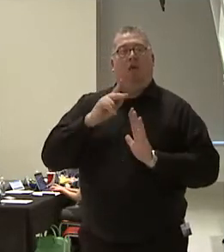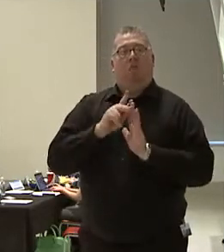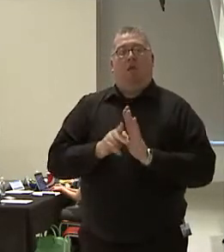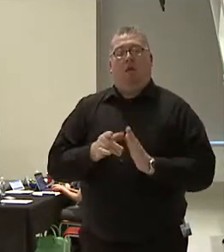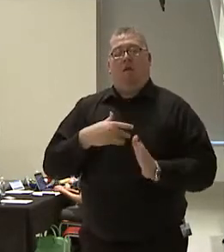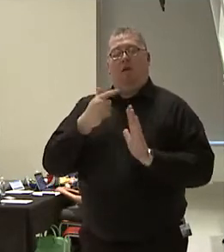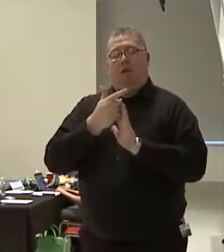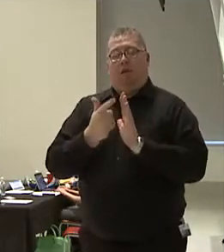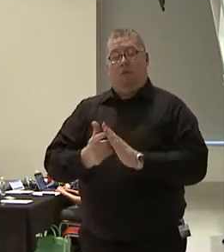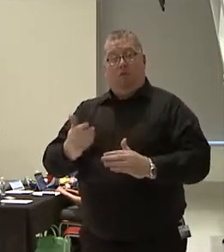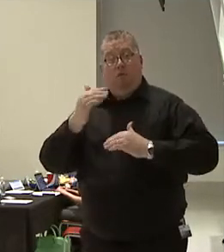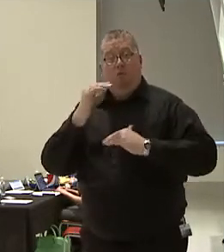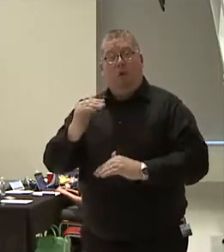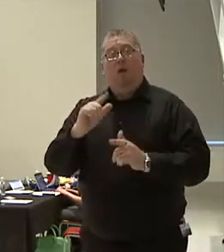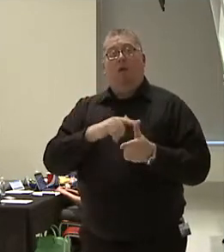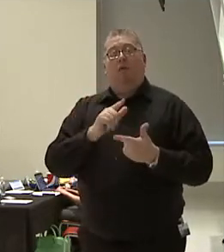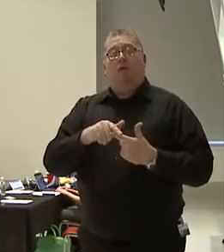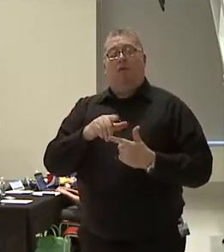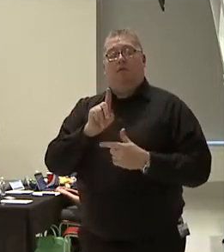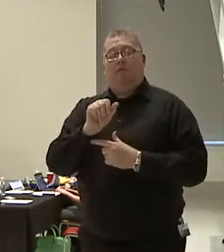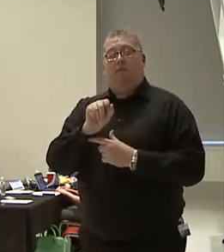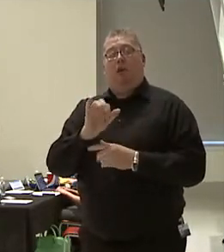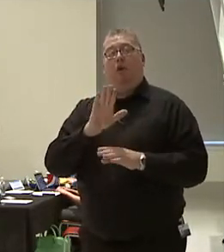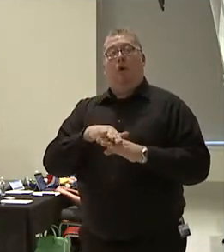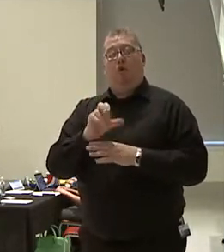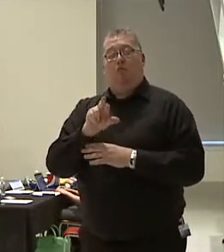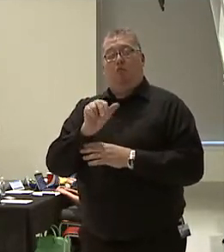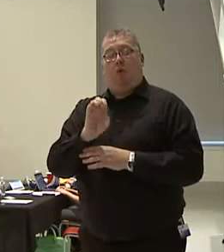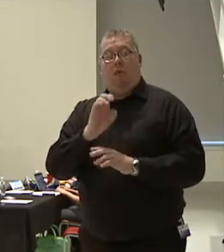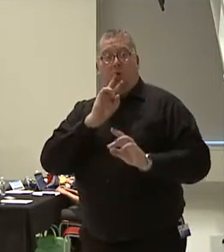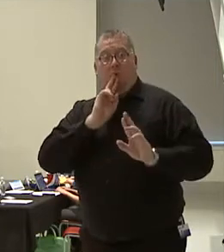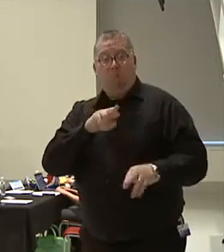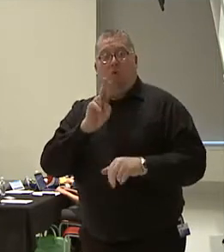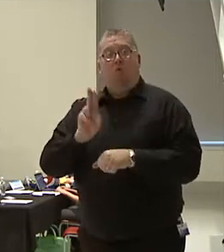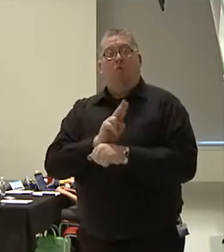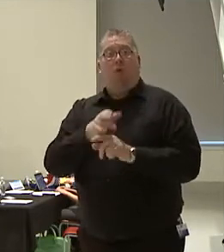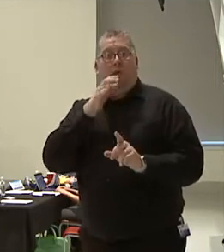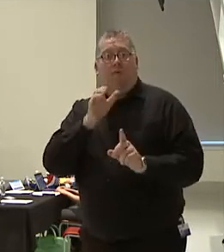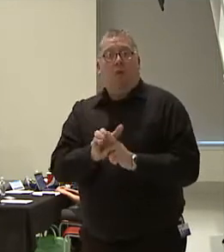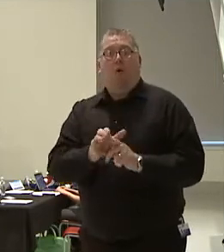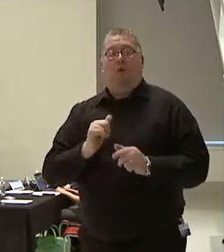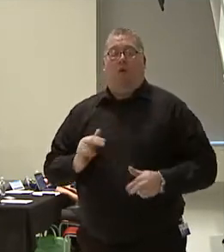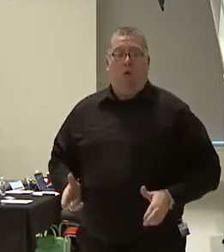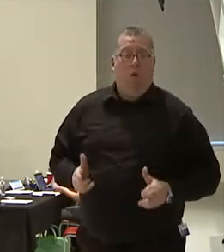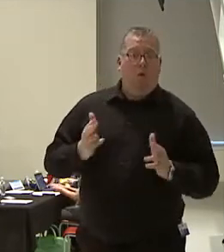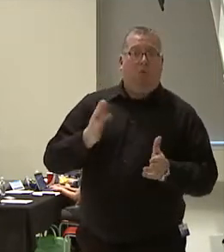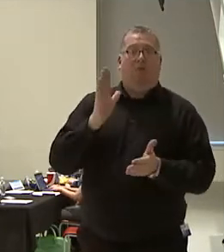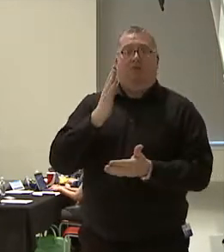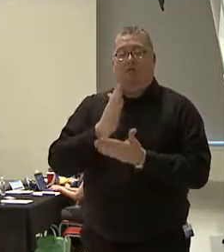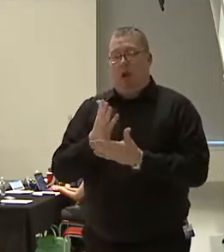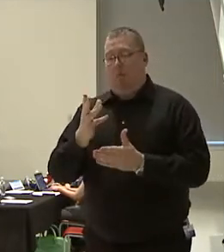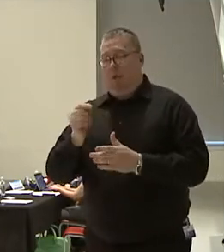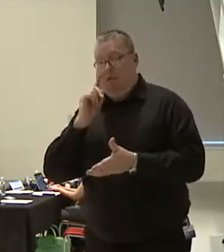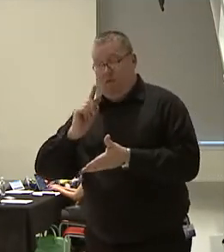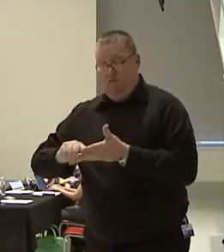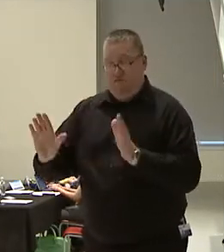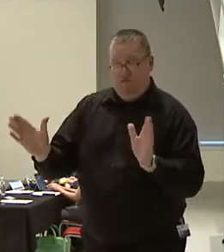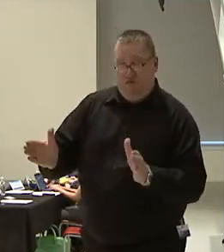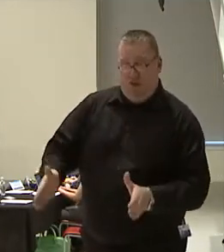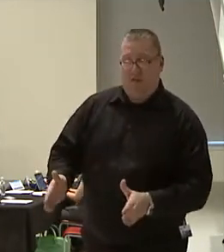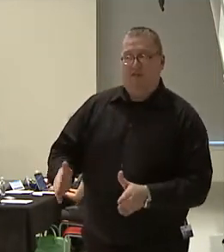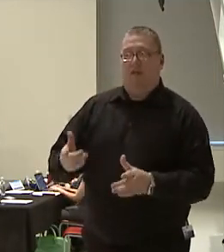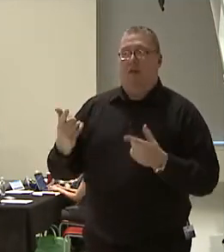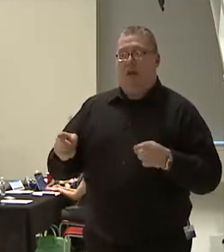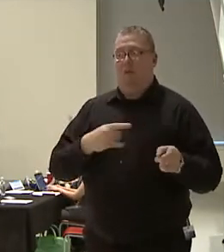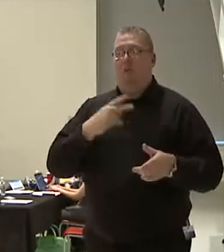restrictions, record-level data on crime reports, arrests, uses of force, weapons discharges, and stop and frisk incidents. As individuals,